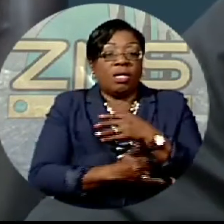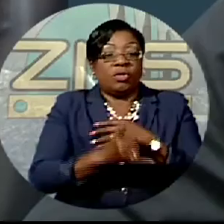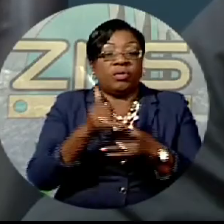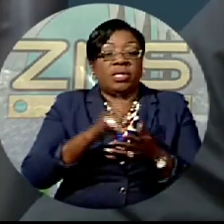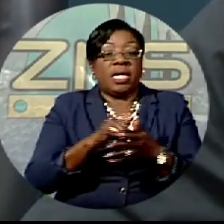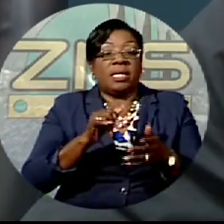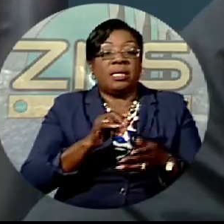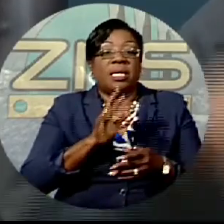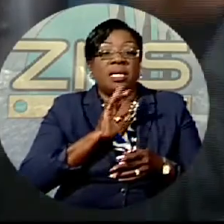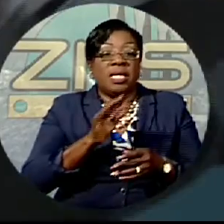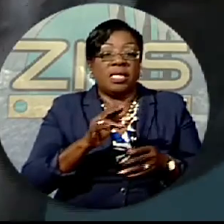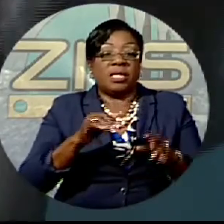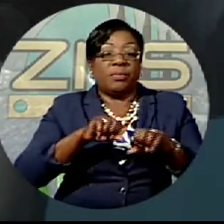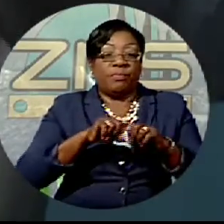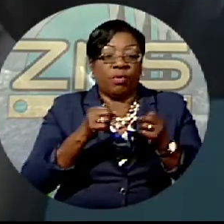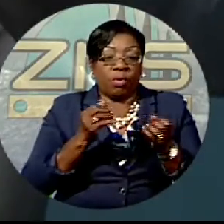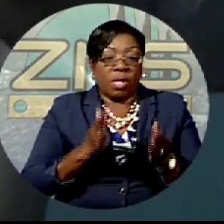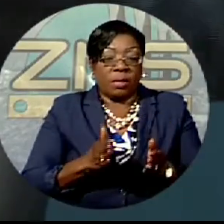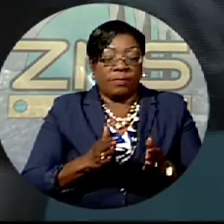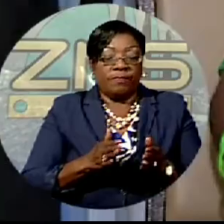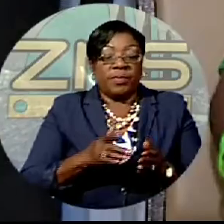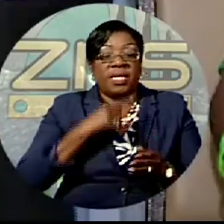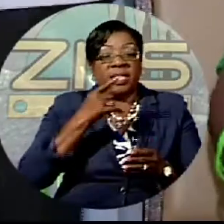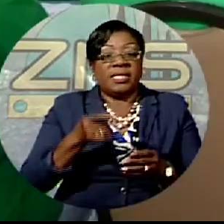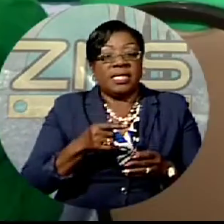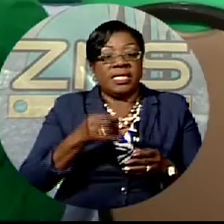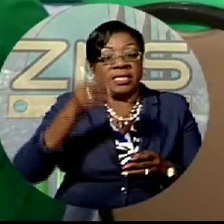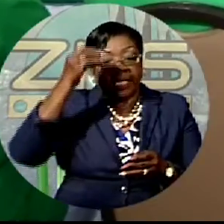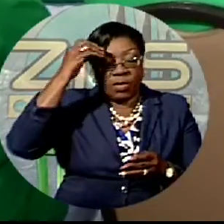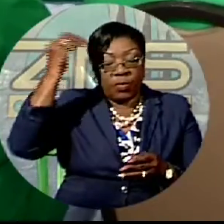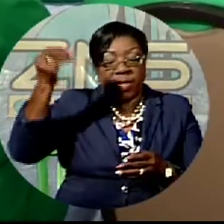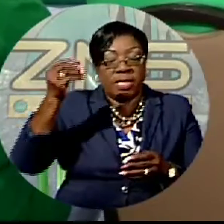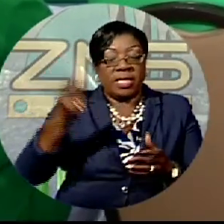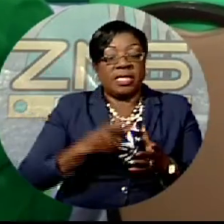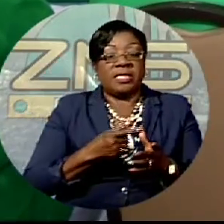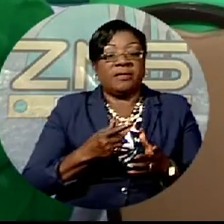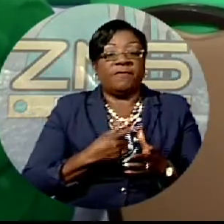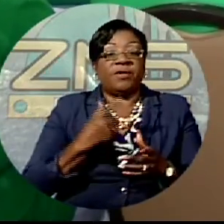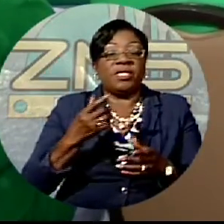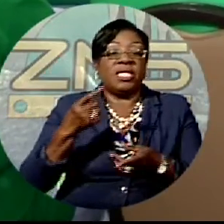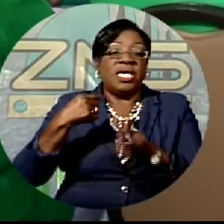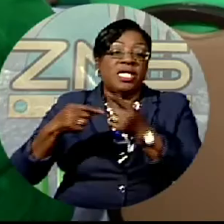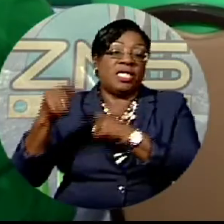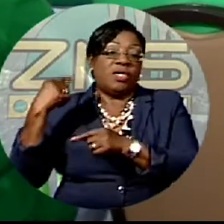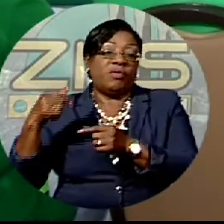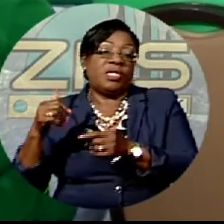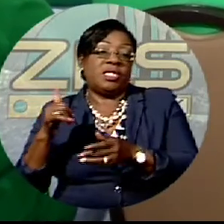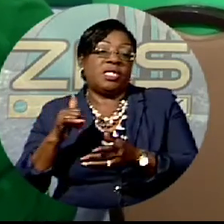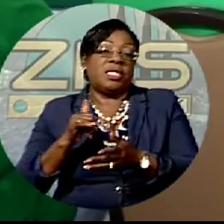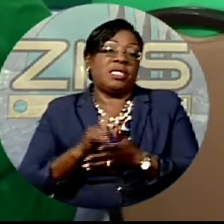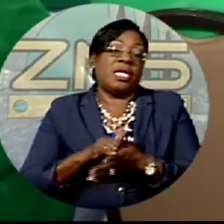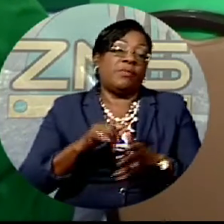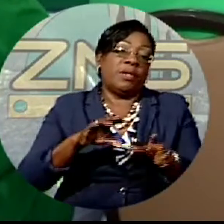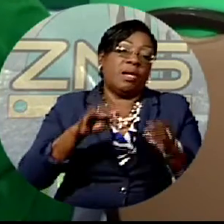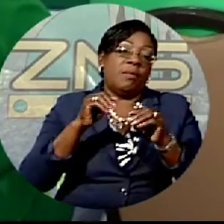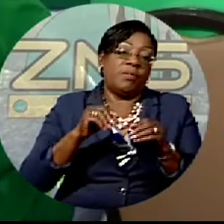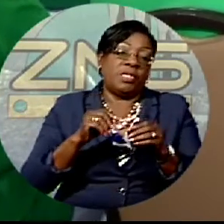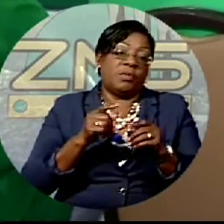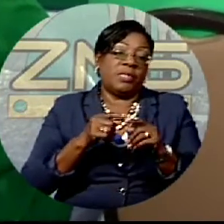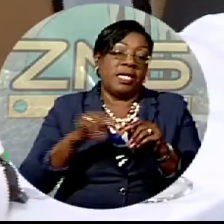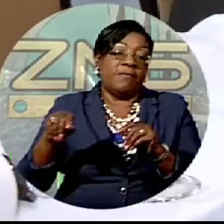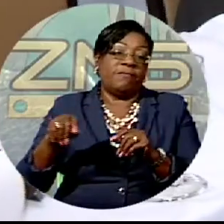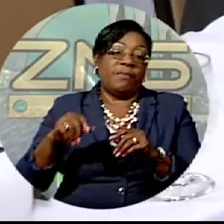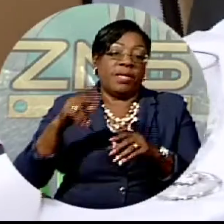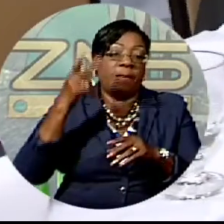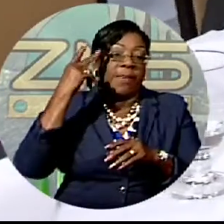broken. The deputy leader says, in his opinion, this is the first generation that will accomplish less than their parents, and it is no time to